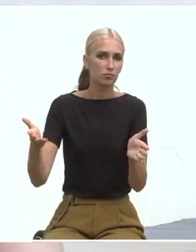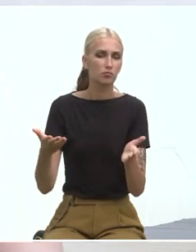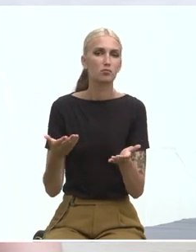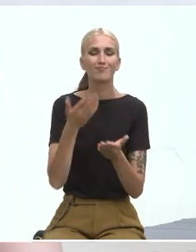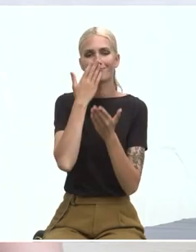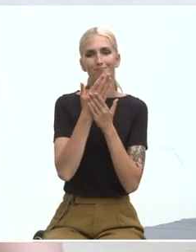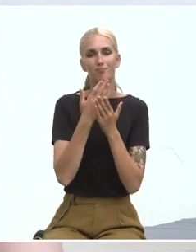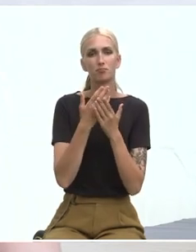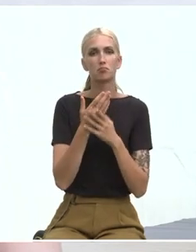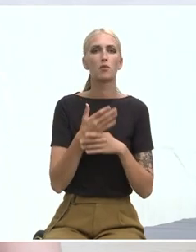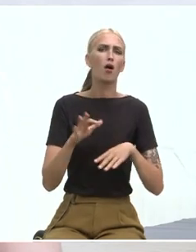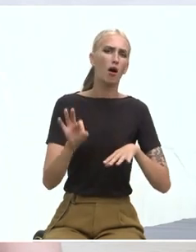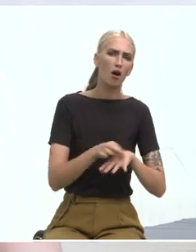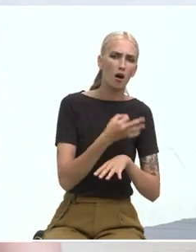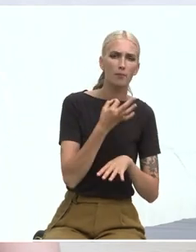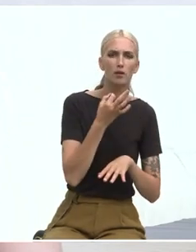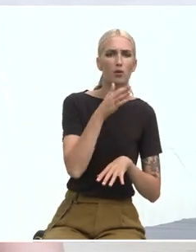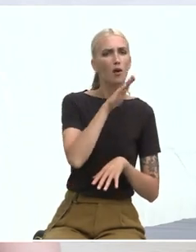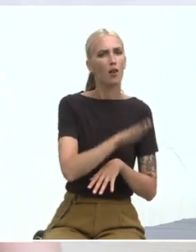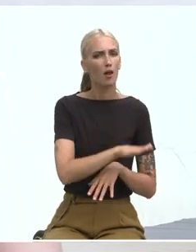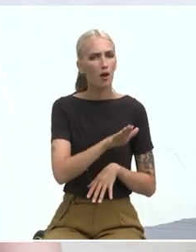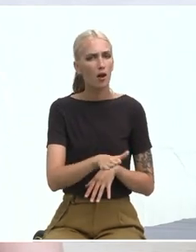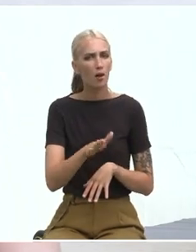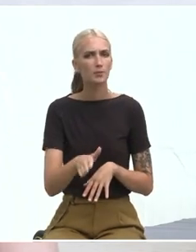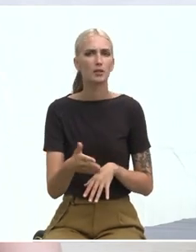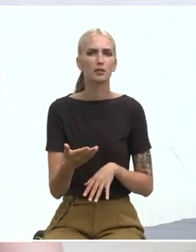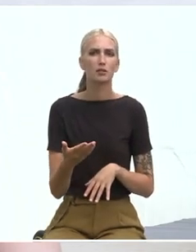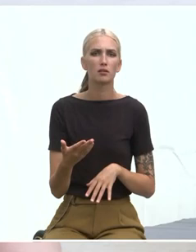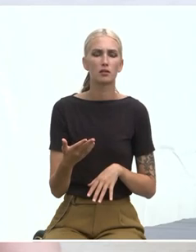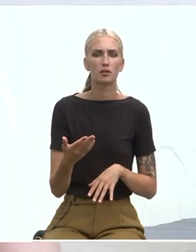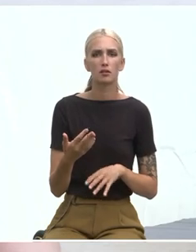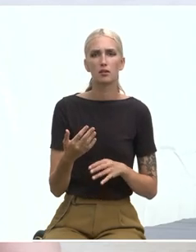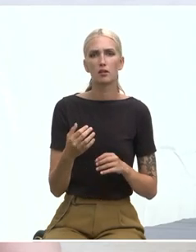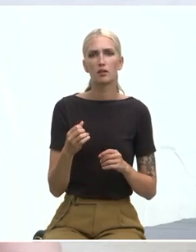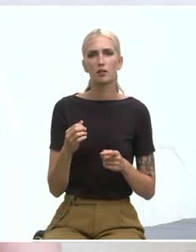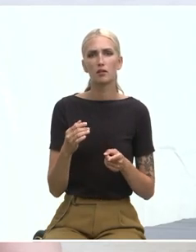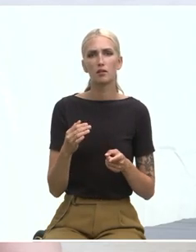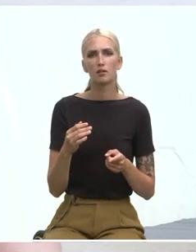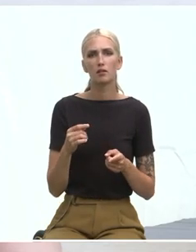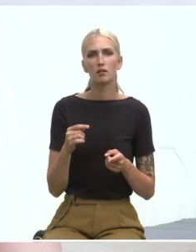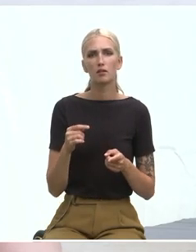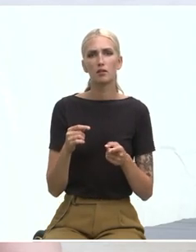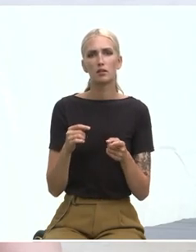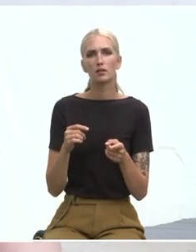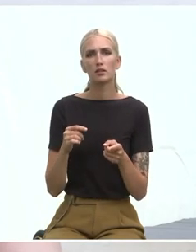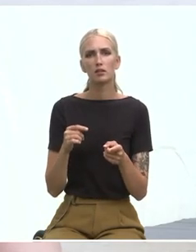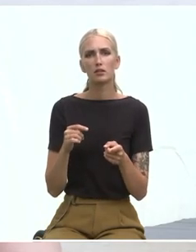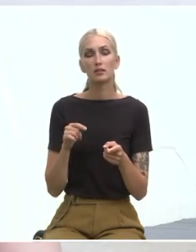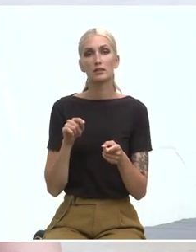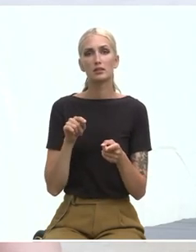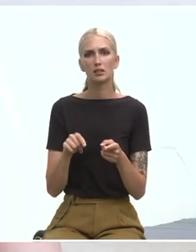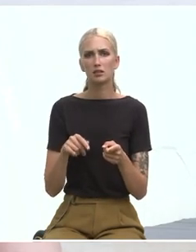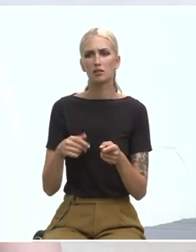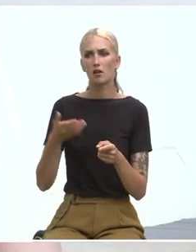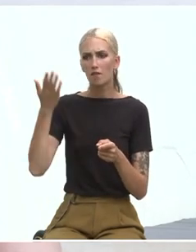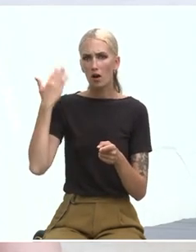get married or start a family, our social lives get managed by our partner. And basically, we lose